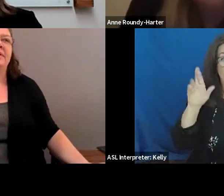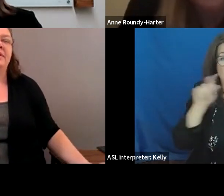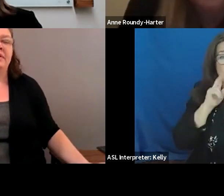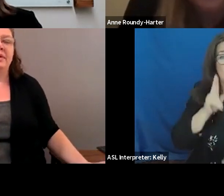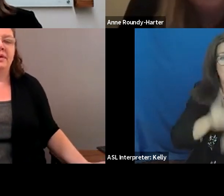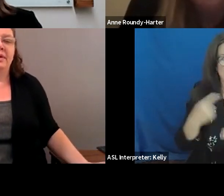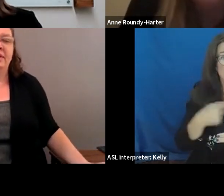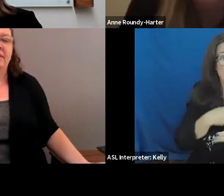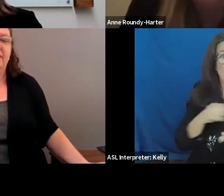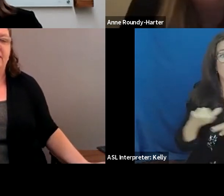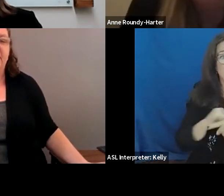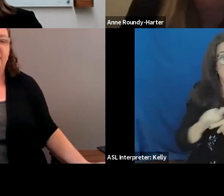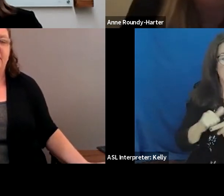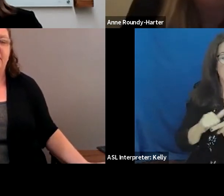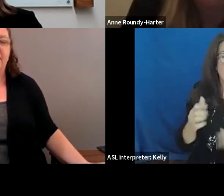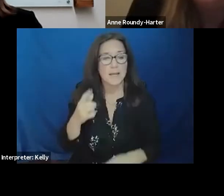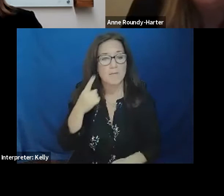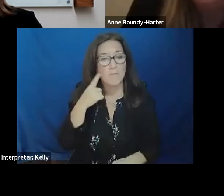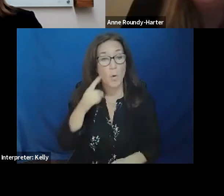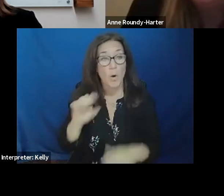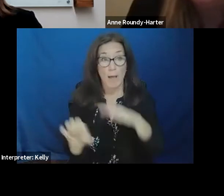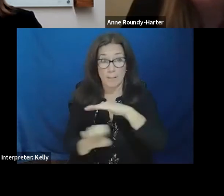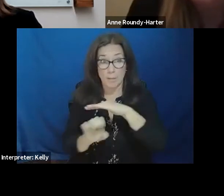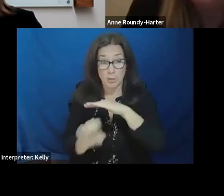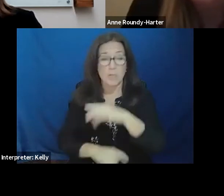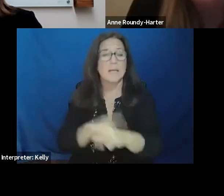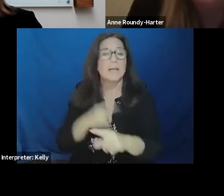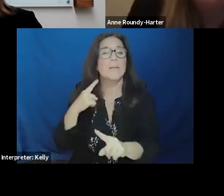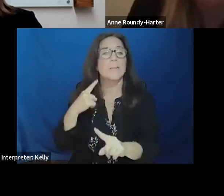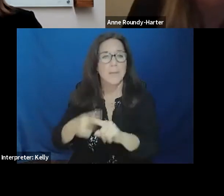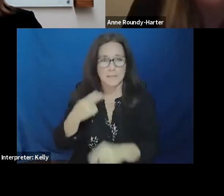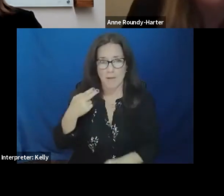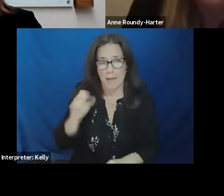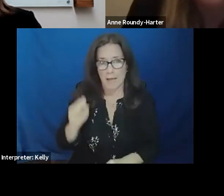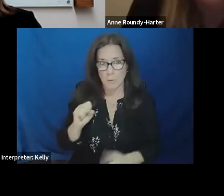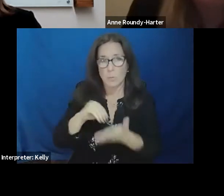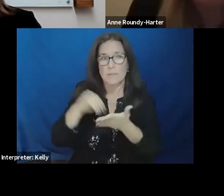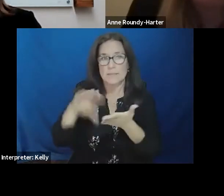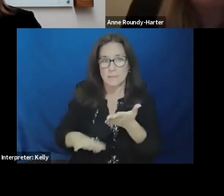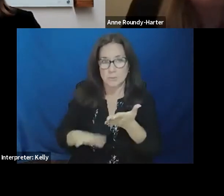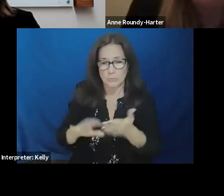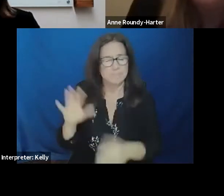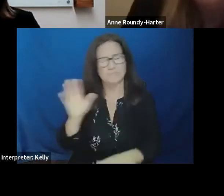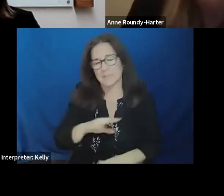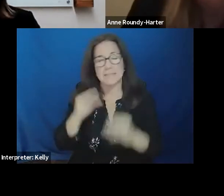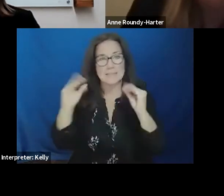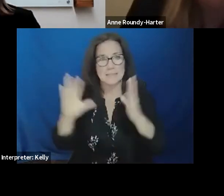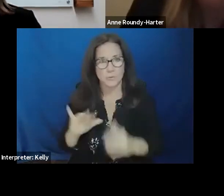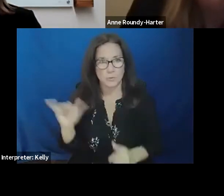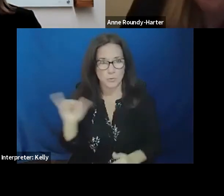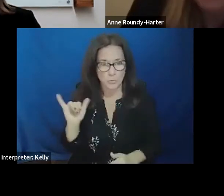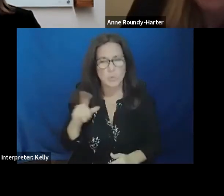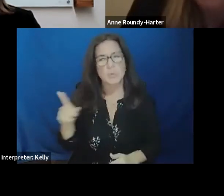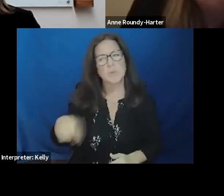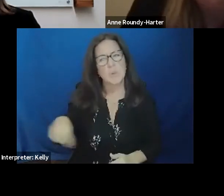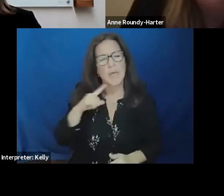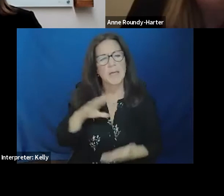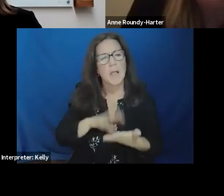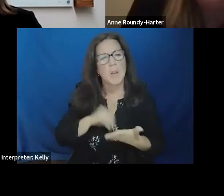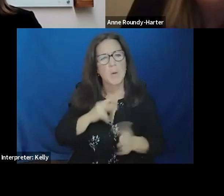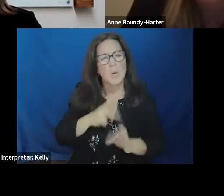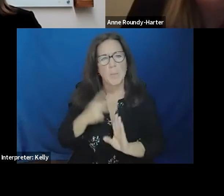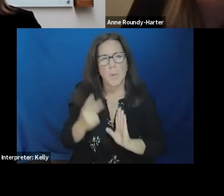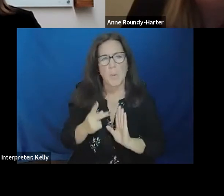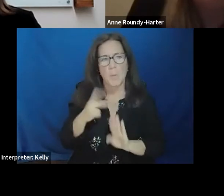for elementary. We also do for the secondary teachers as well, so they can get oriented to the program. So there are three main